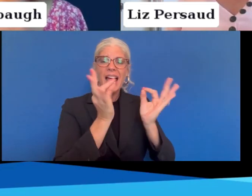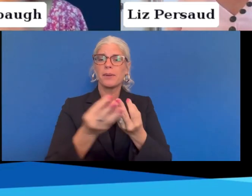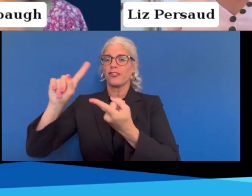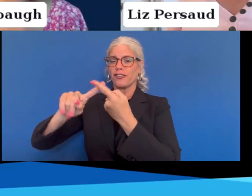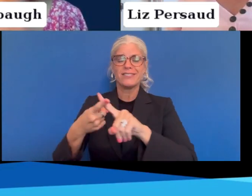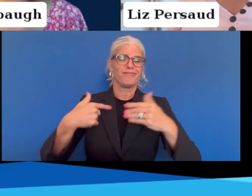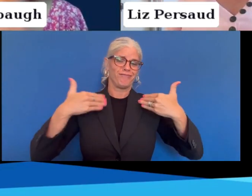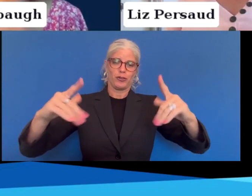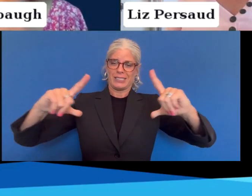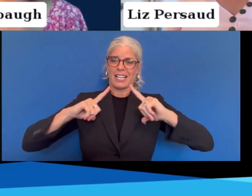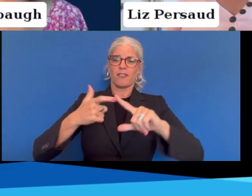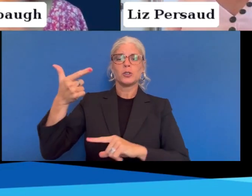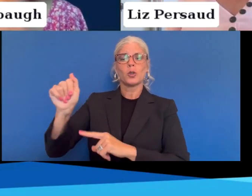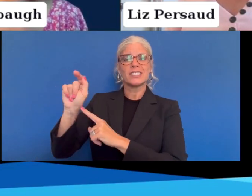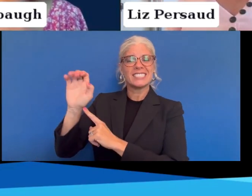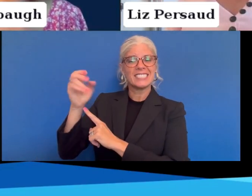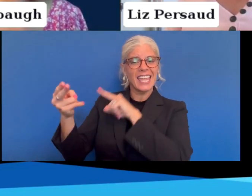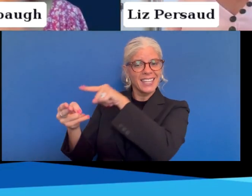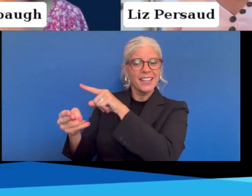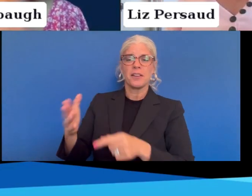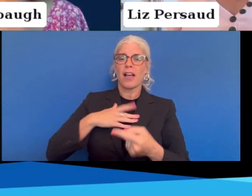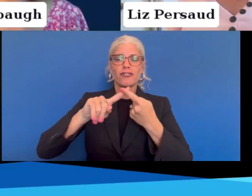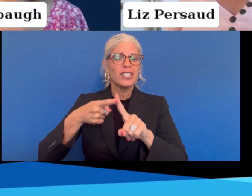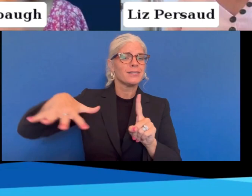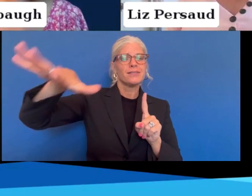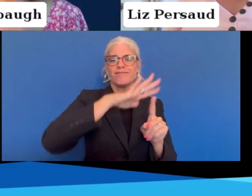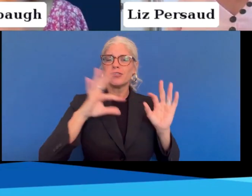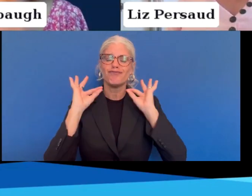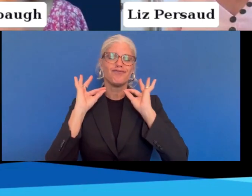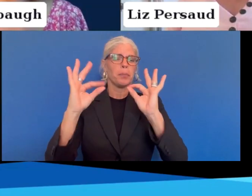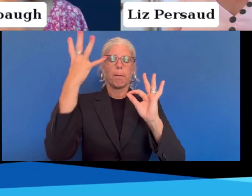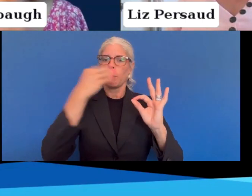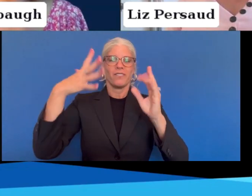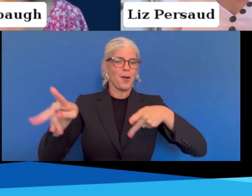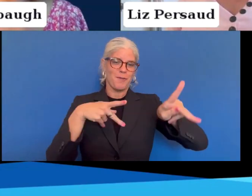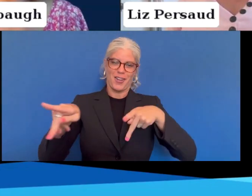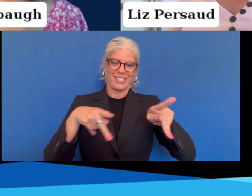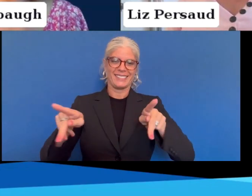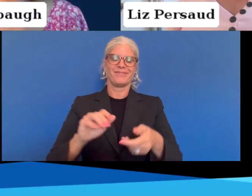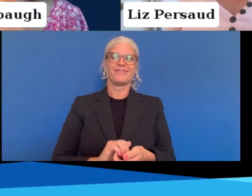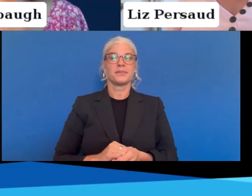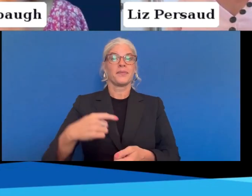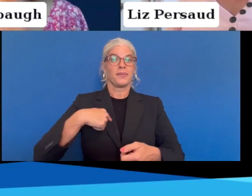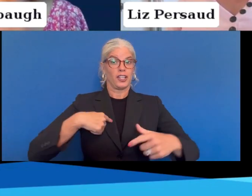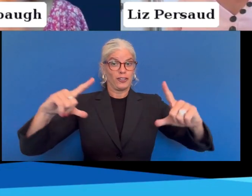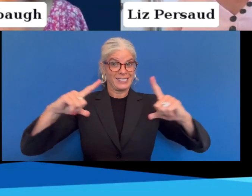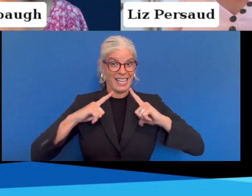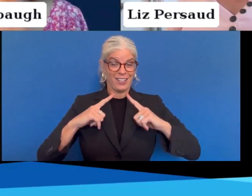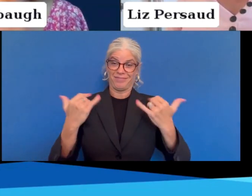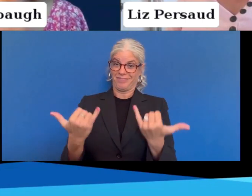and friends. I retired from Georgia Tech. My friends threw a beautiful party for me and just was